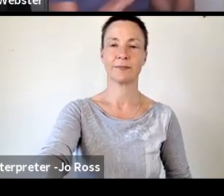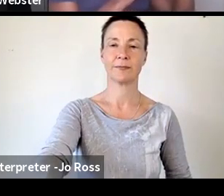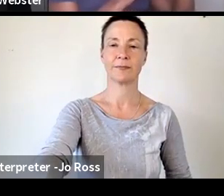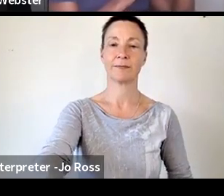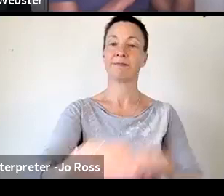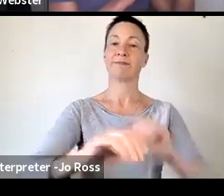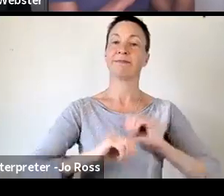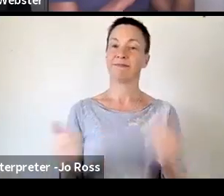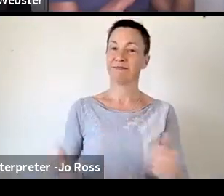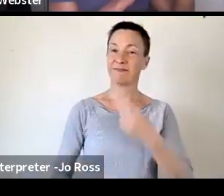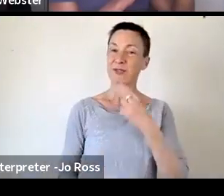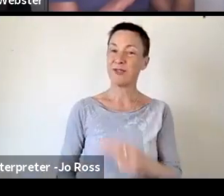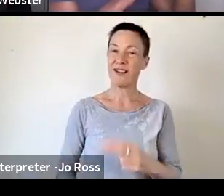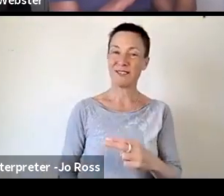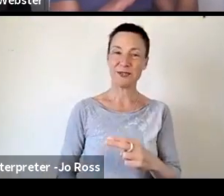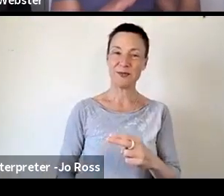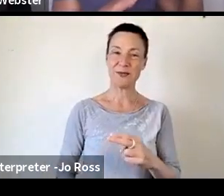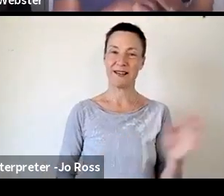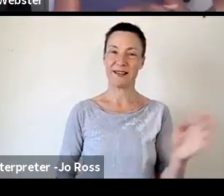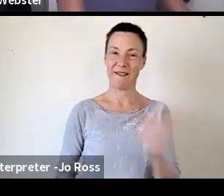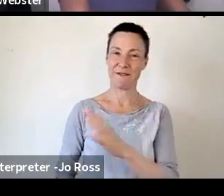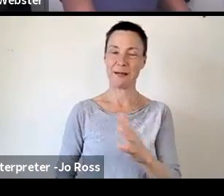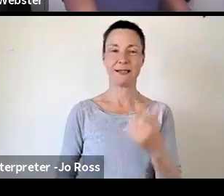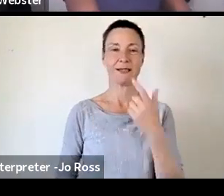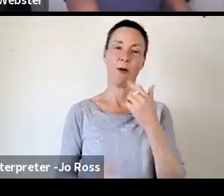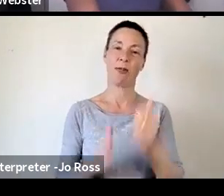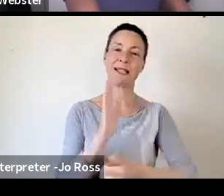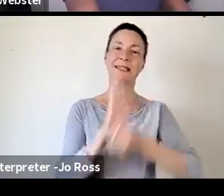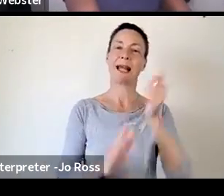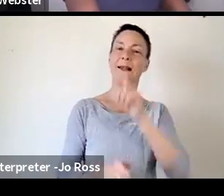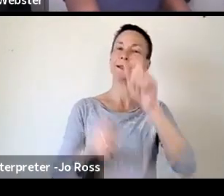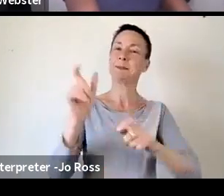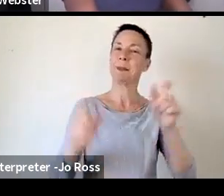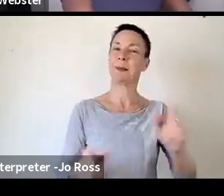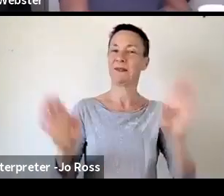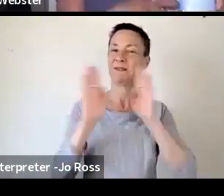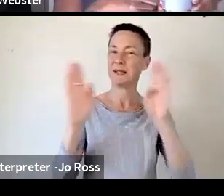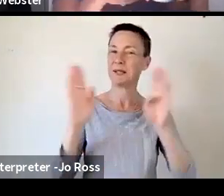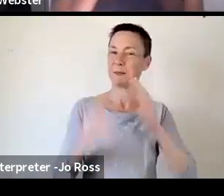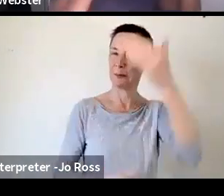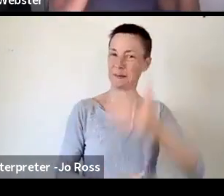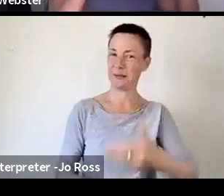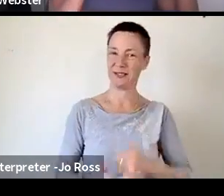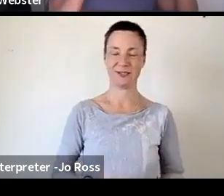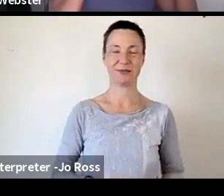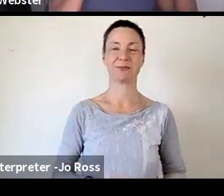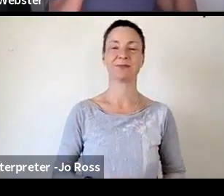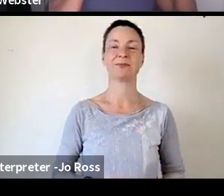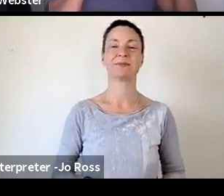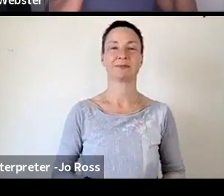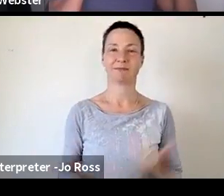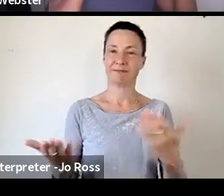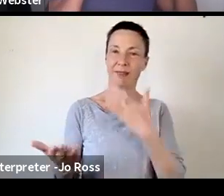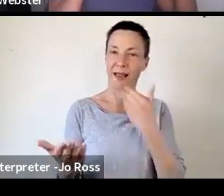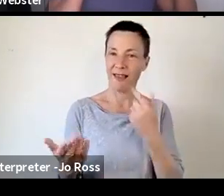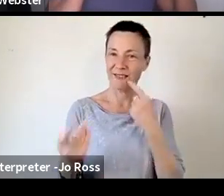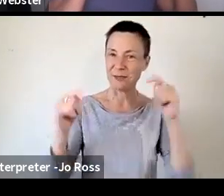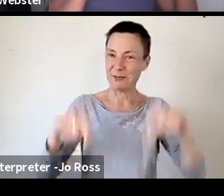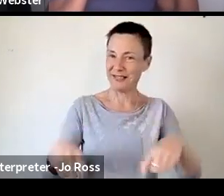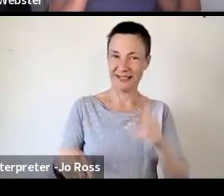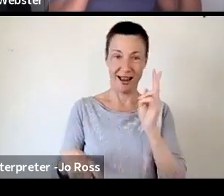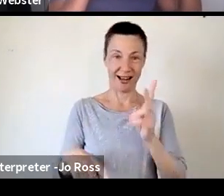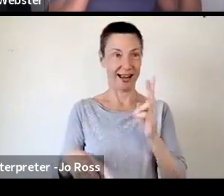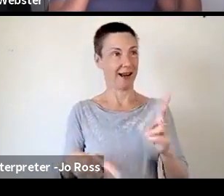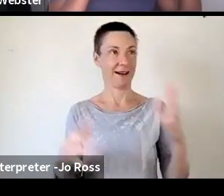Right, good afternoon, everyone on the Talented People Facebook page. It's lovely to be here again